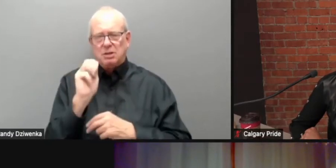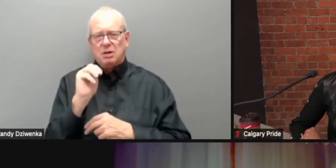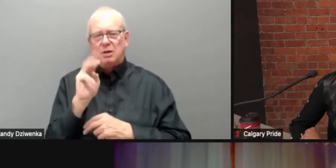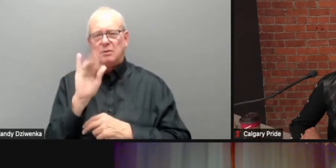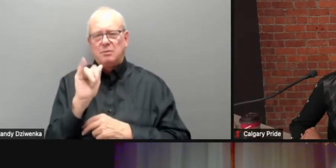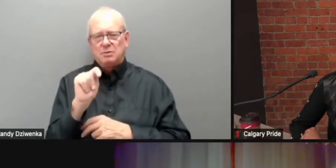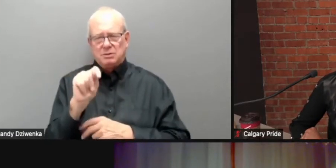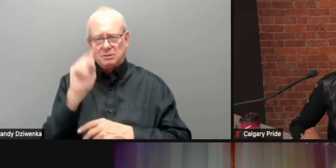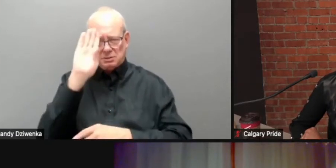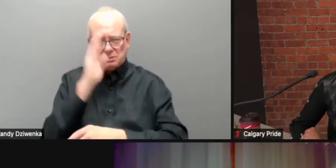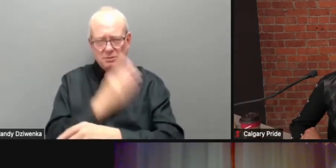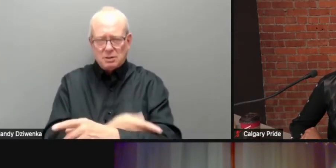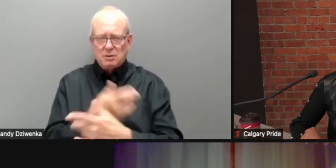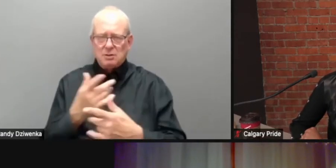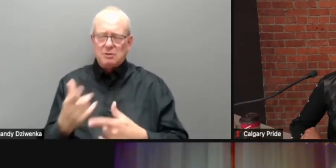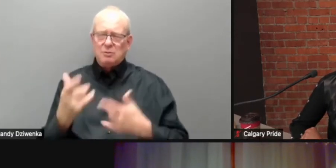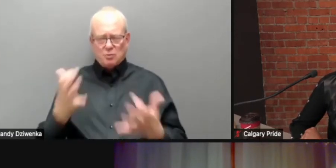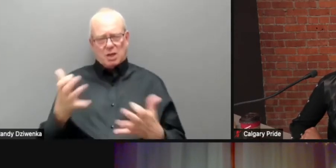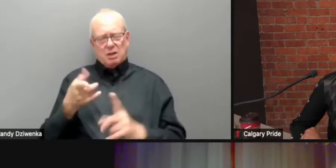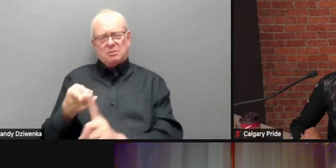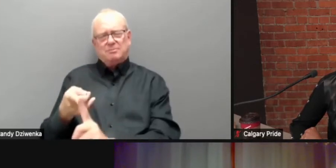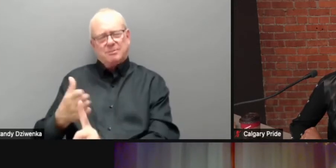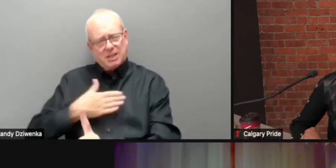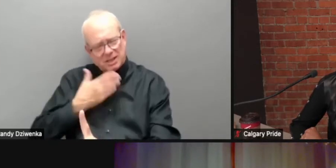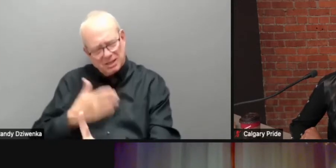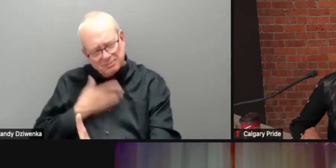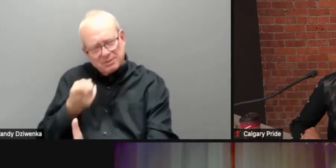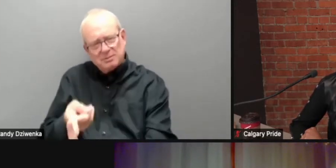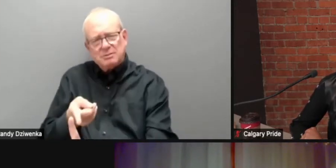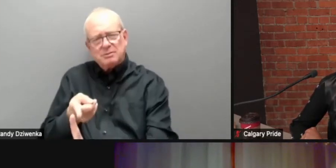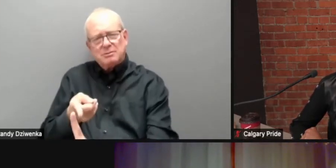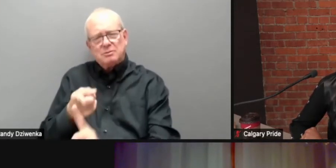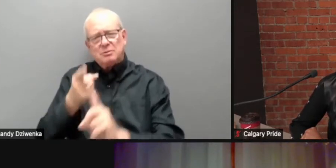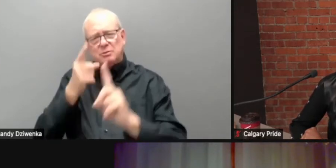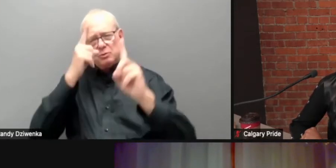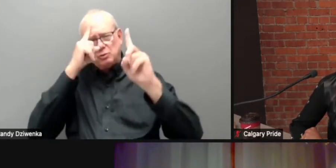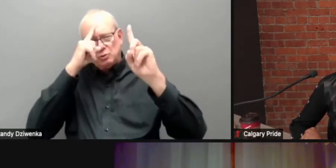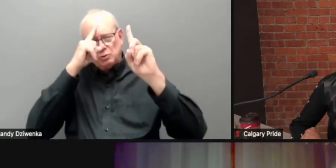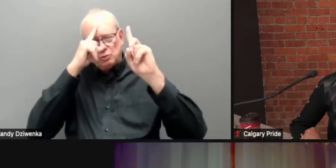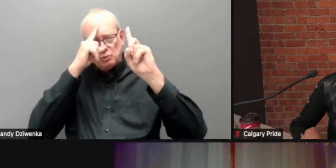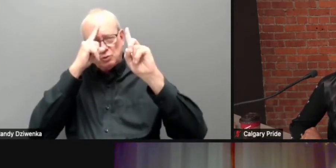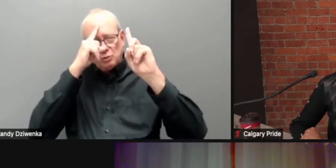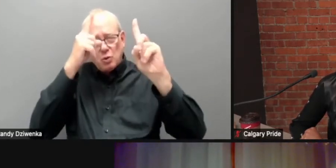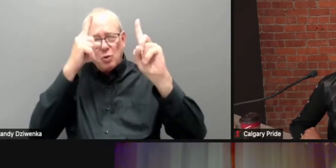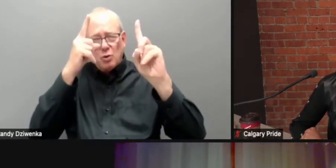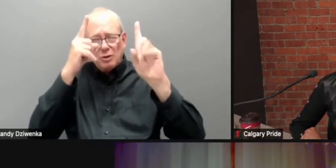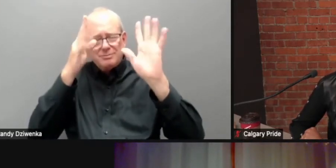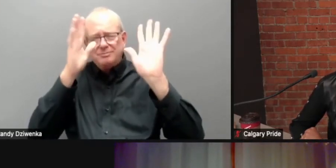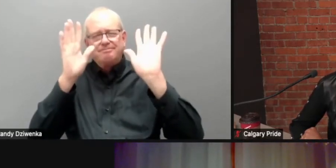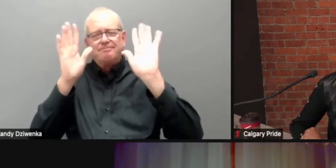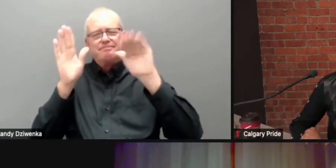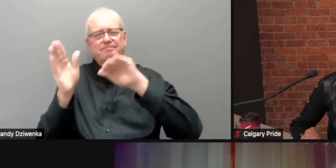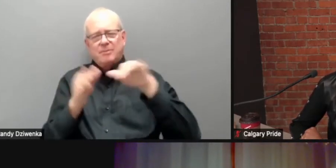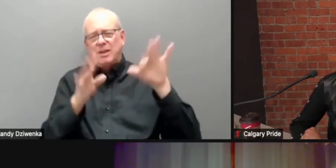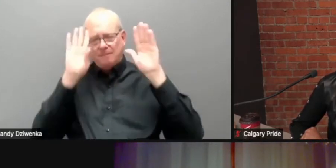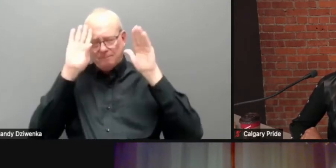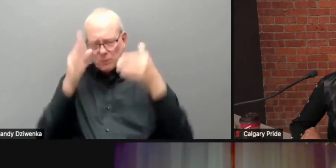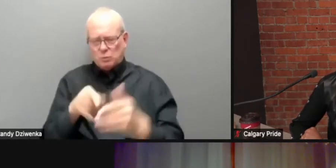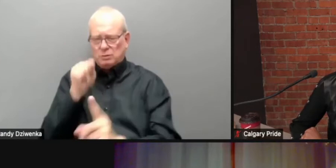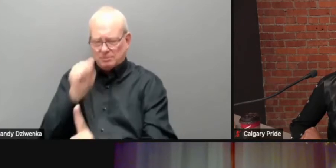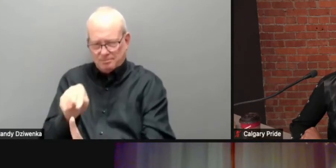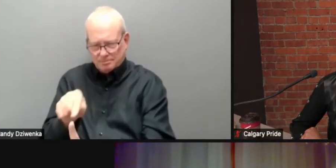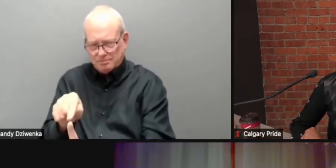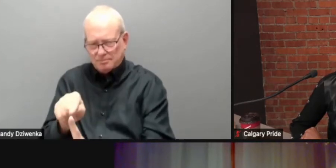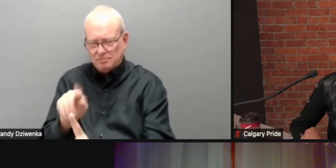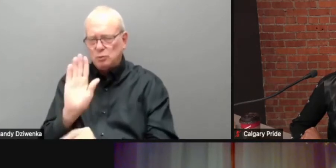set aside their dreams for Amrit to make room for his own. Suresh and Lavina are the truest form of role model